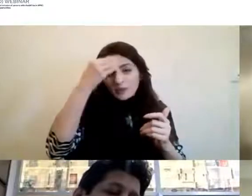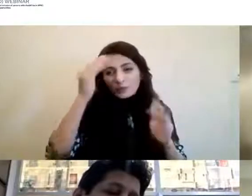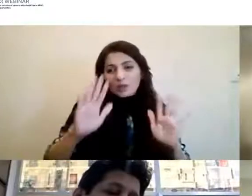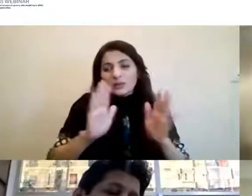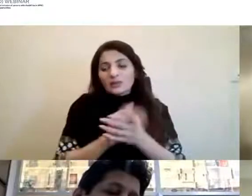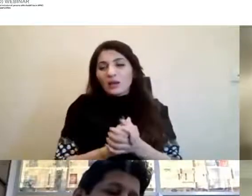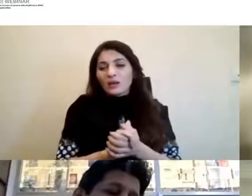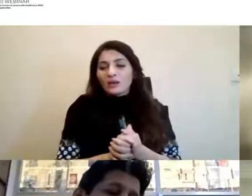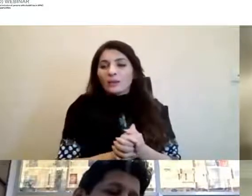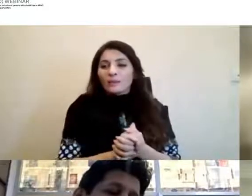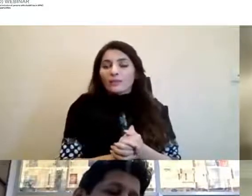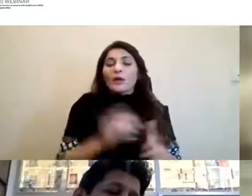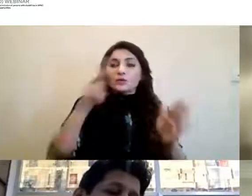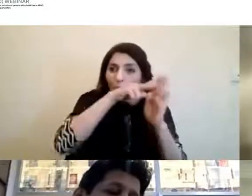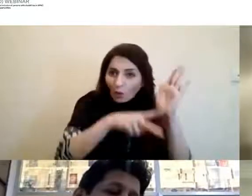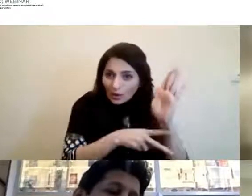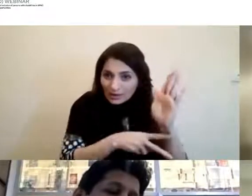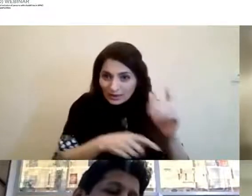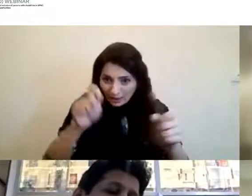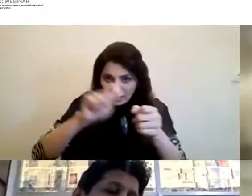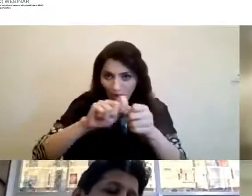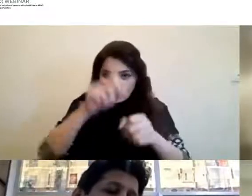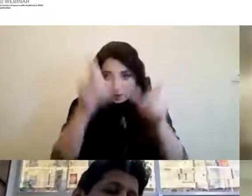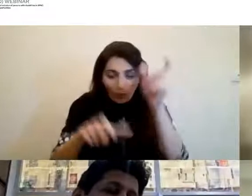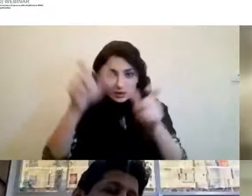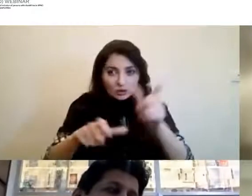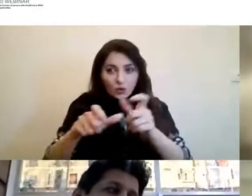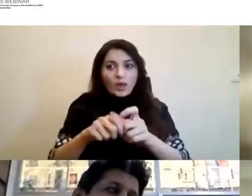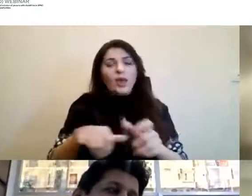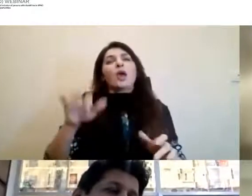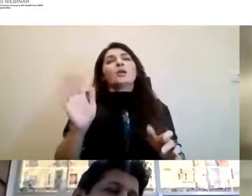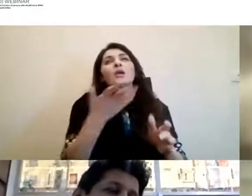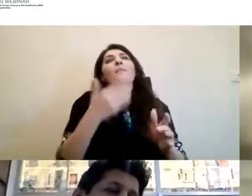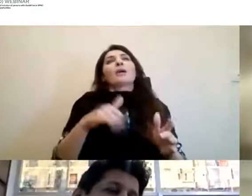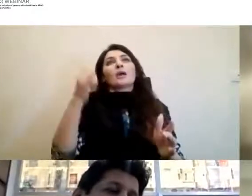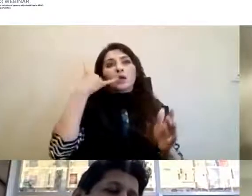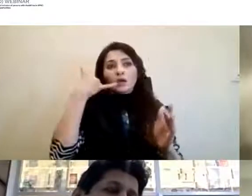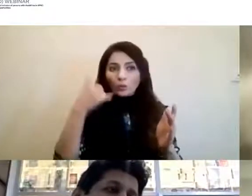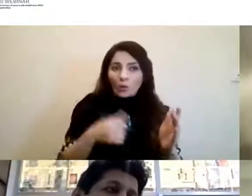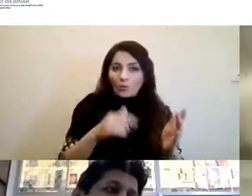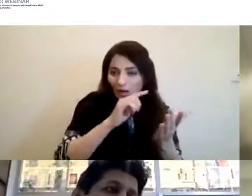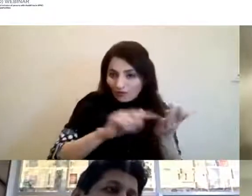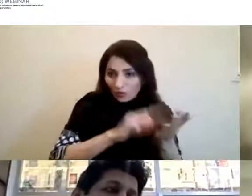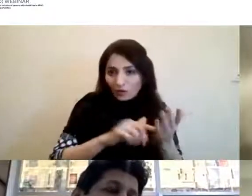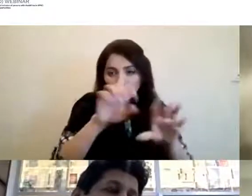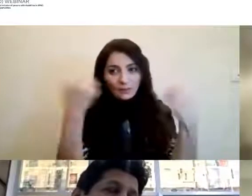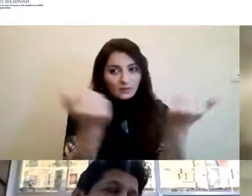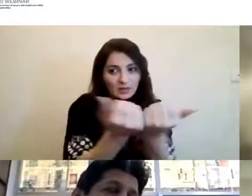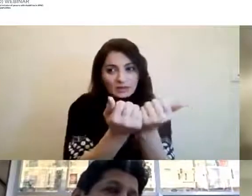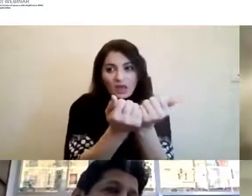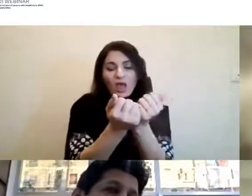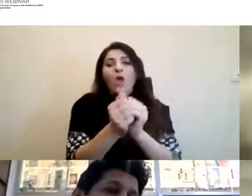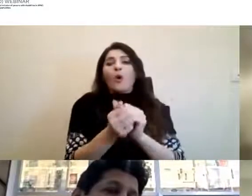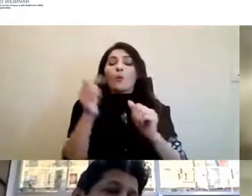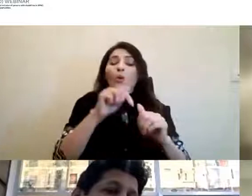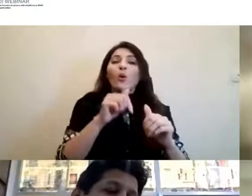policymaker, companies, tech companies, mobile phone companies, they are really not designing their service inclusive and accessible, as they have